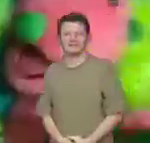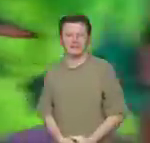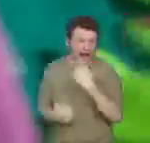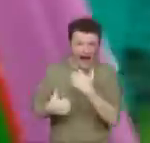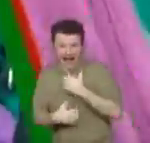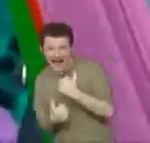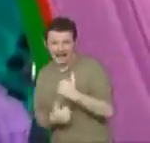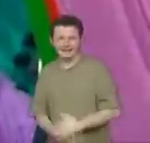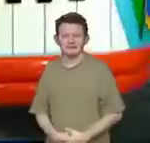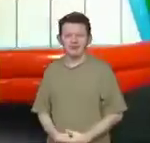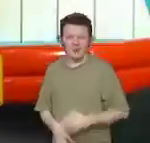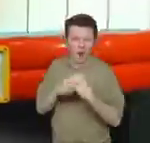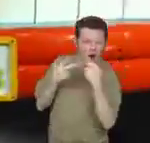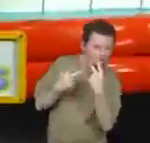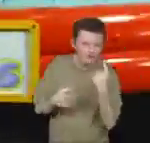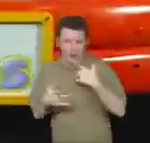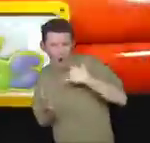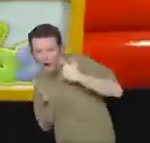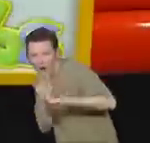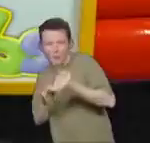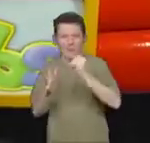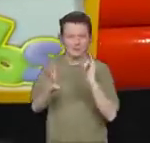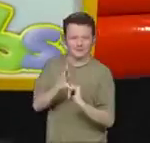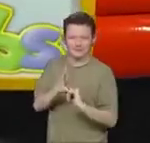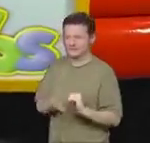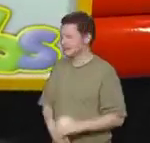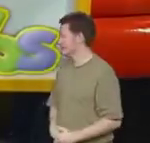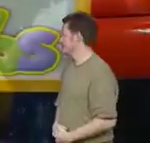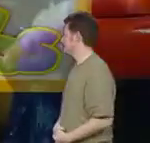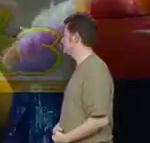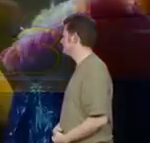The Hoobs are here, so what do you say? Hoobs!